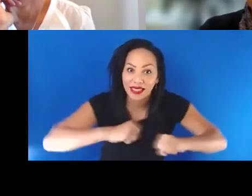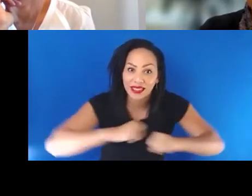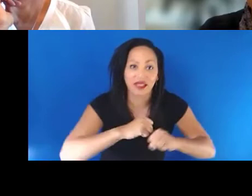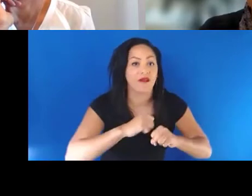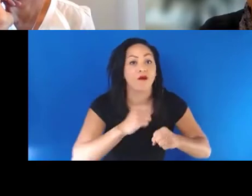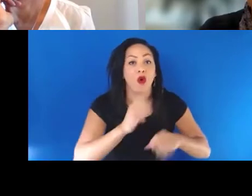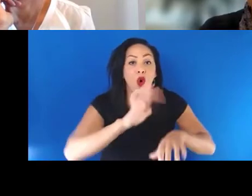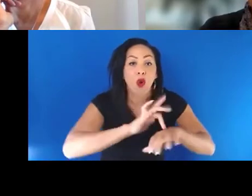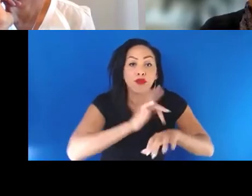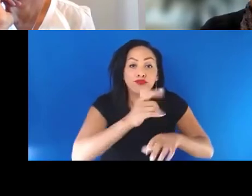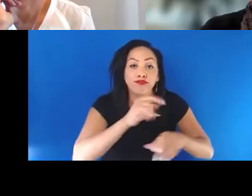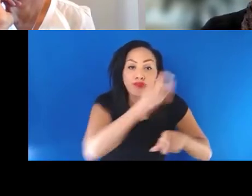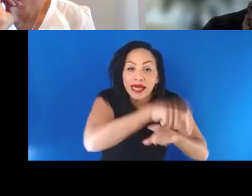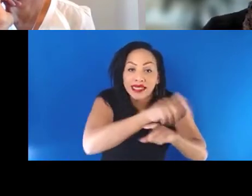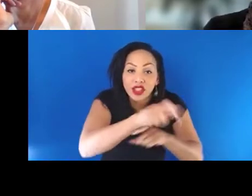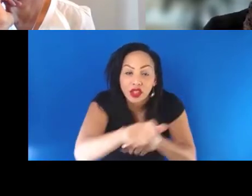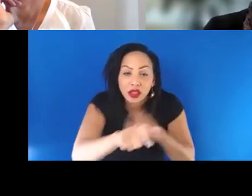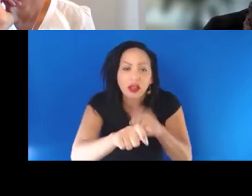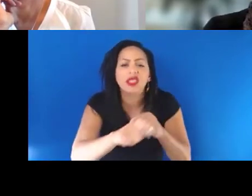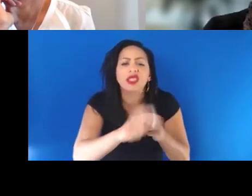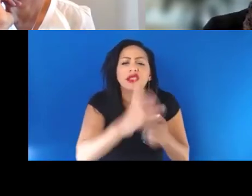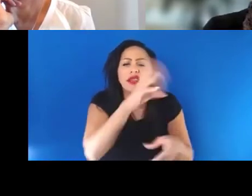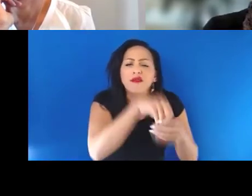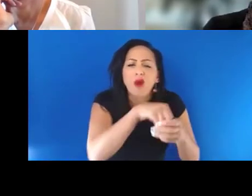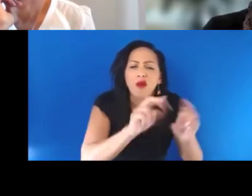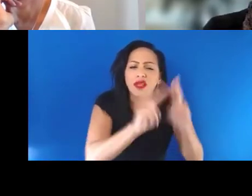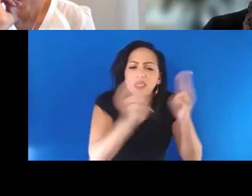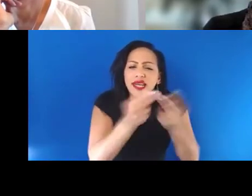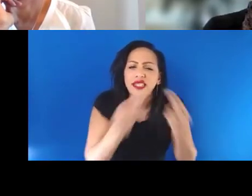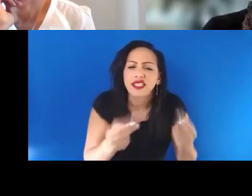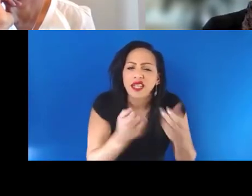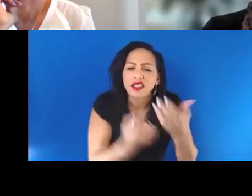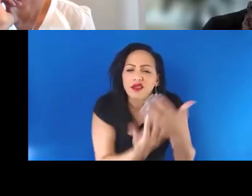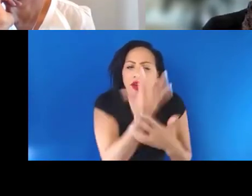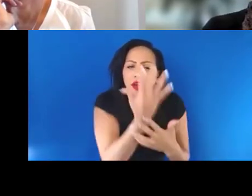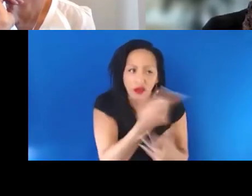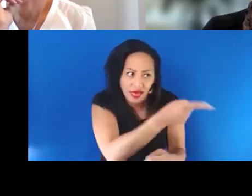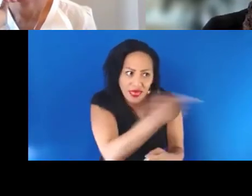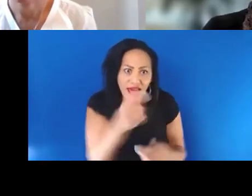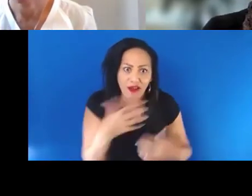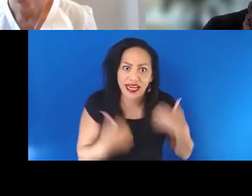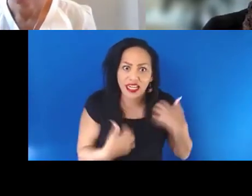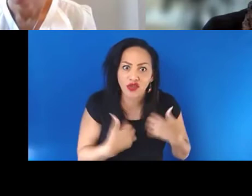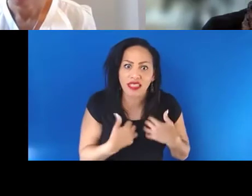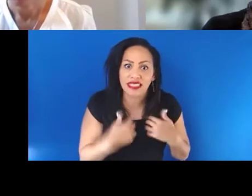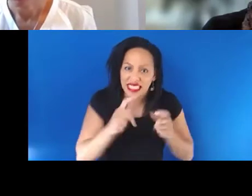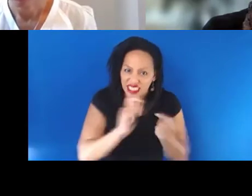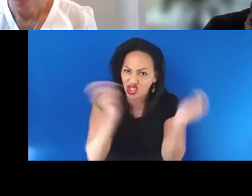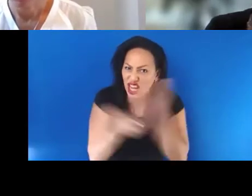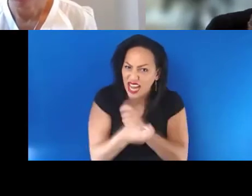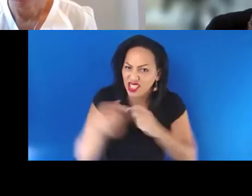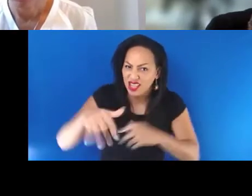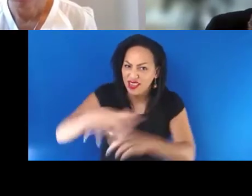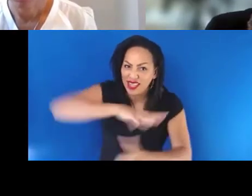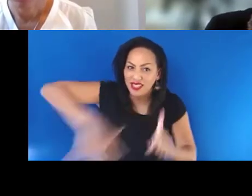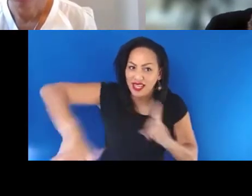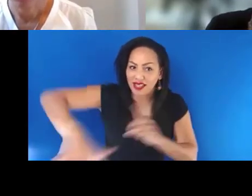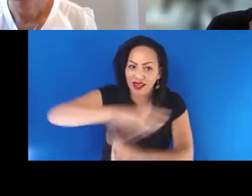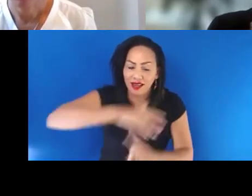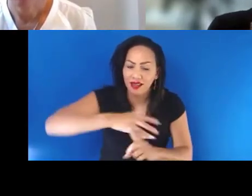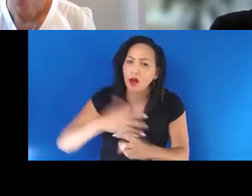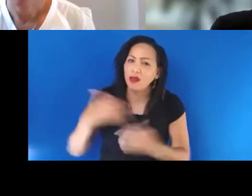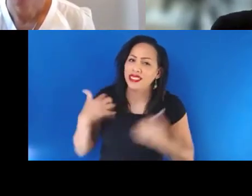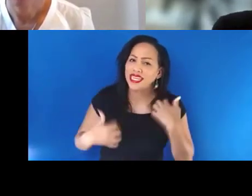practitioners in international development who are interested again in reimagining the sector. So it was very telling, Natalie, when you were